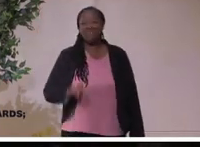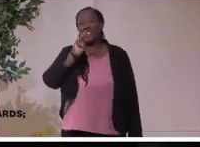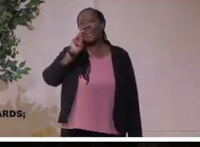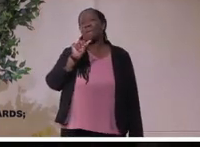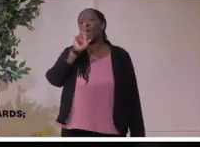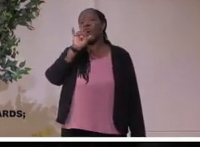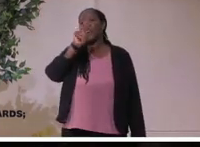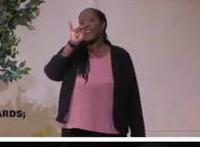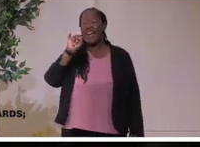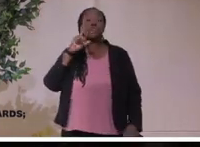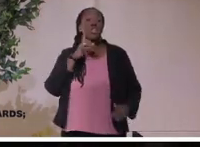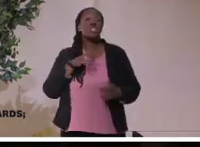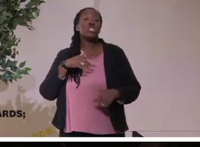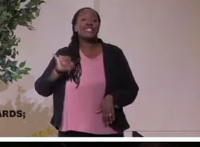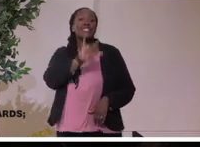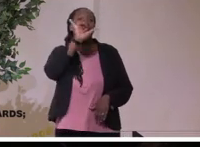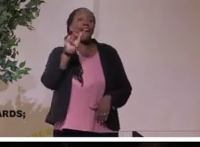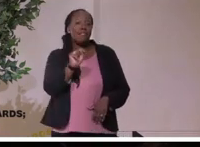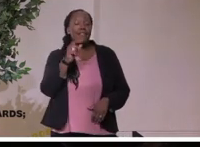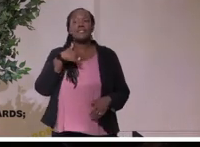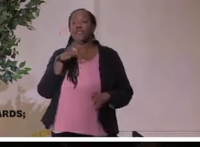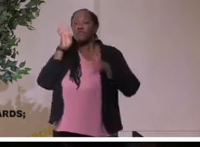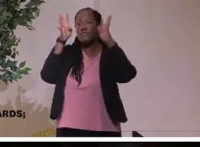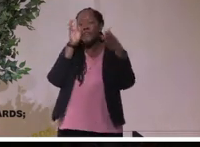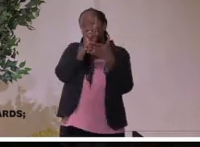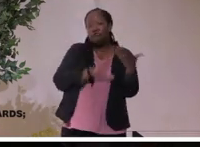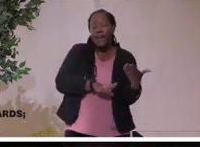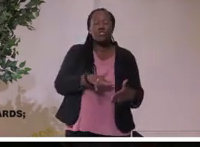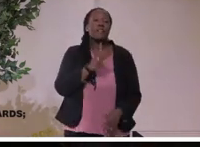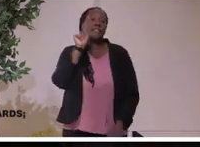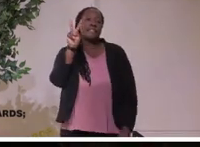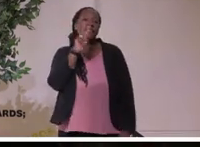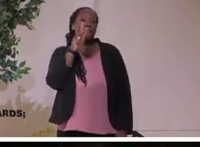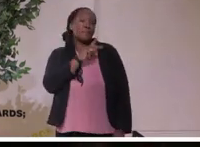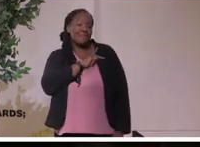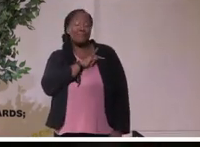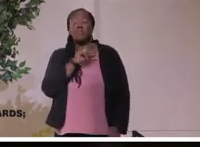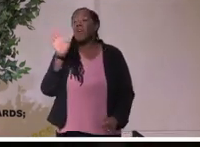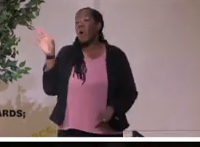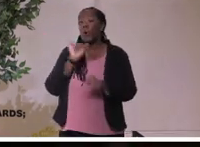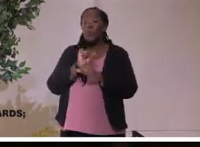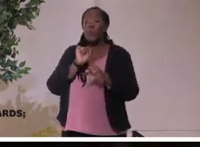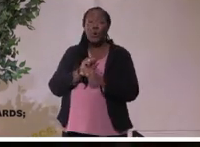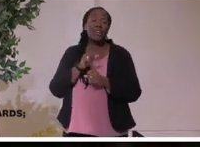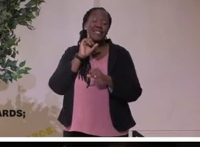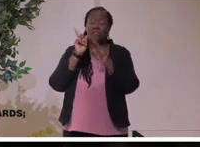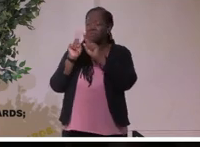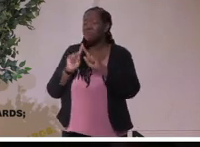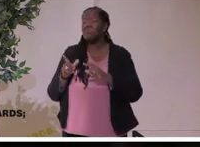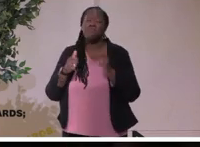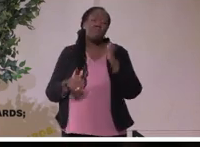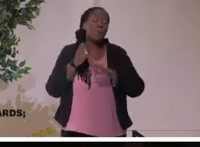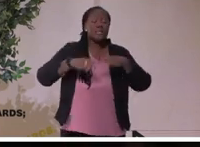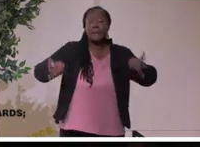Marnie is a style artisan, clothing designer, creative director, and television personality. Her work is featured through editorial spreads in the most